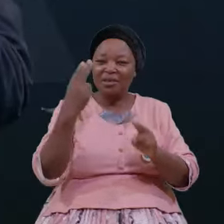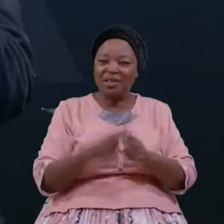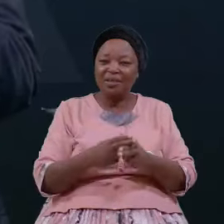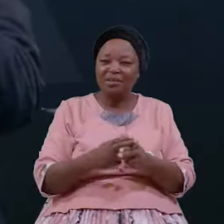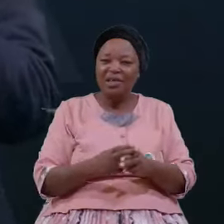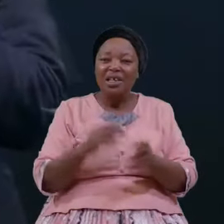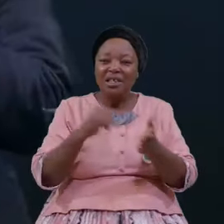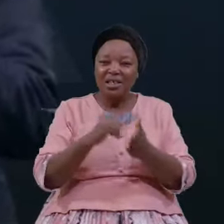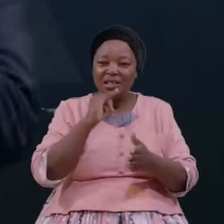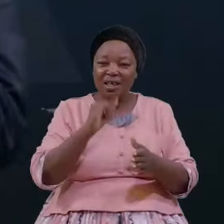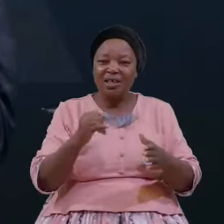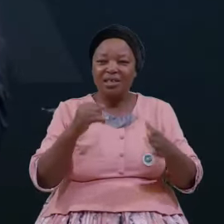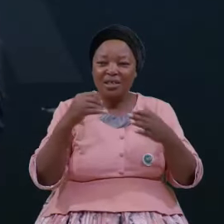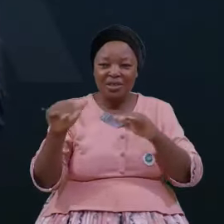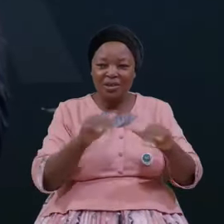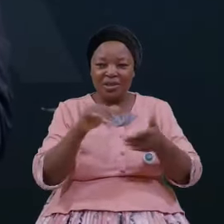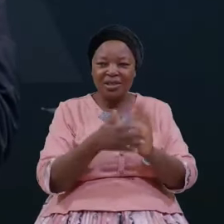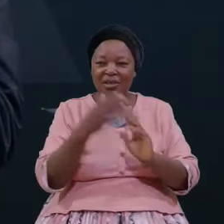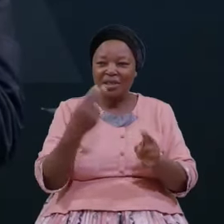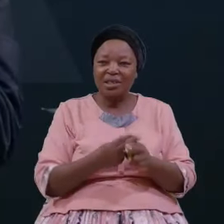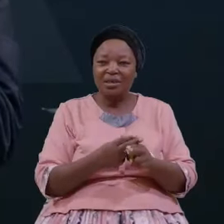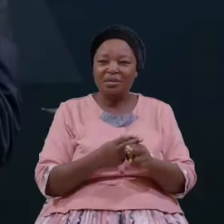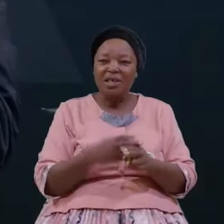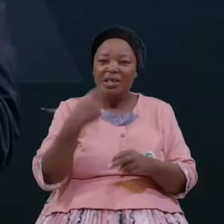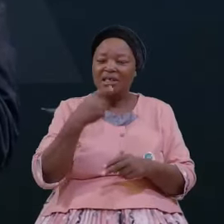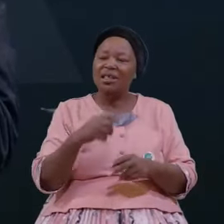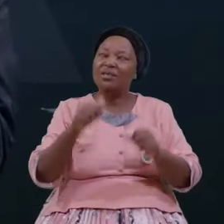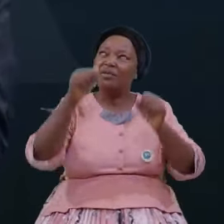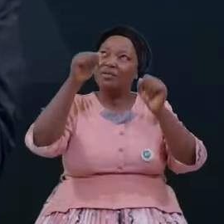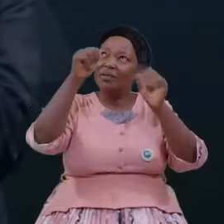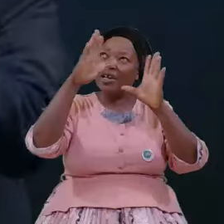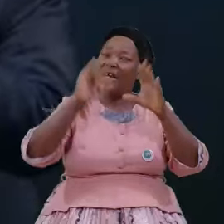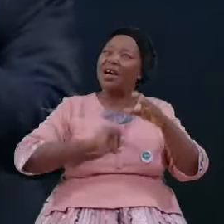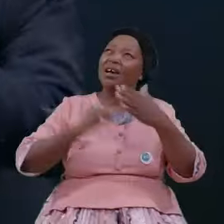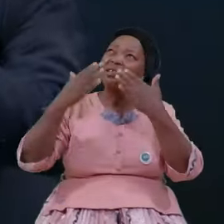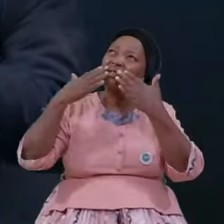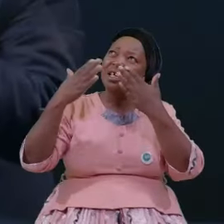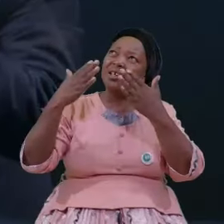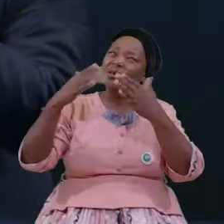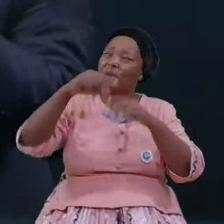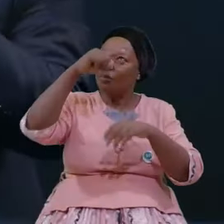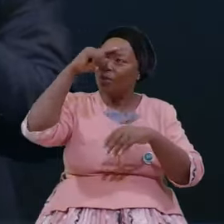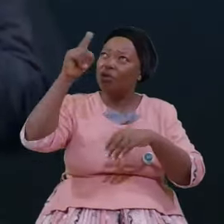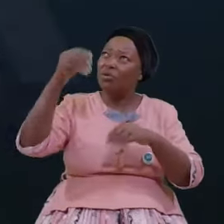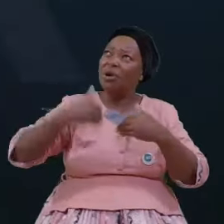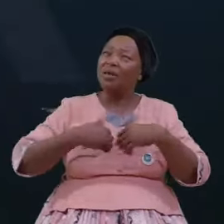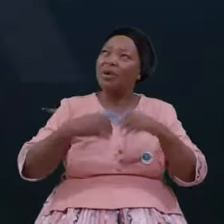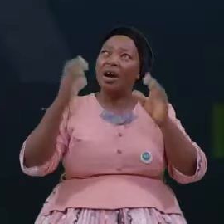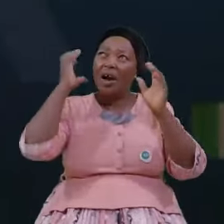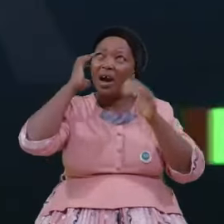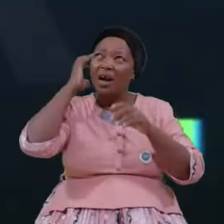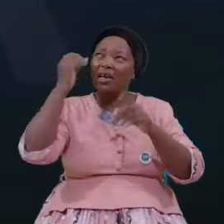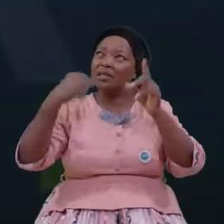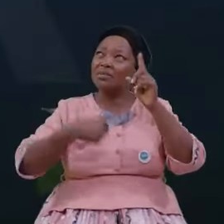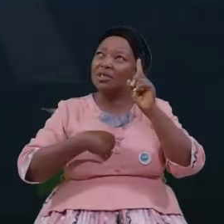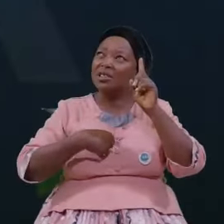done. He says, Father, I thank you because you have heard me. And because of